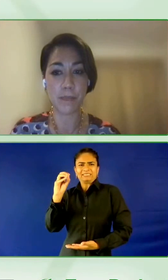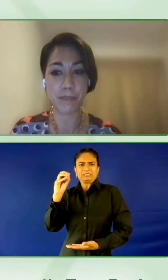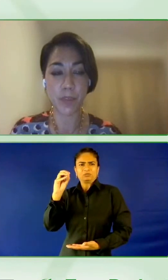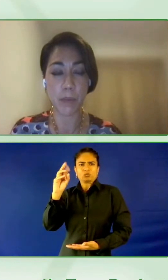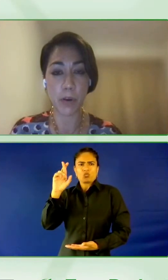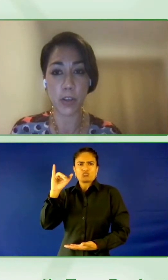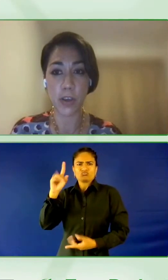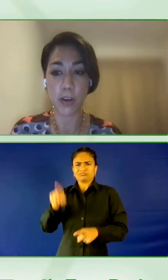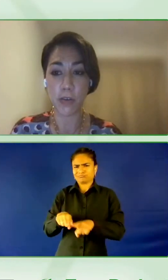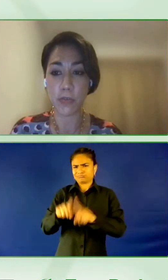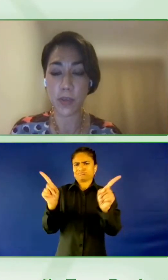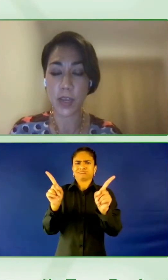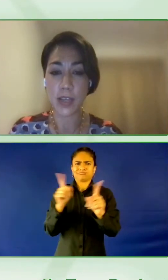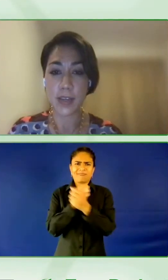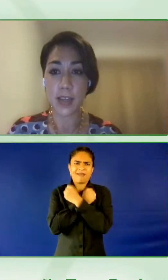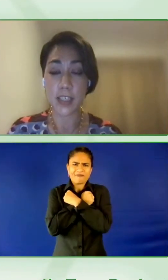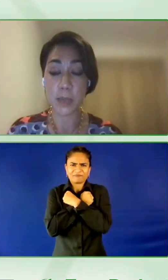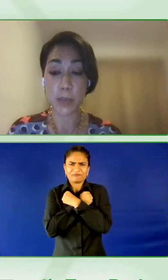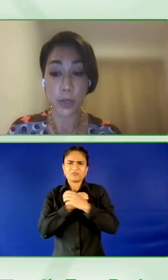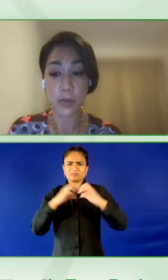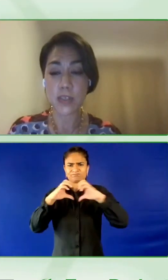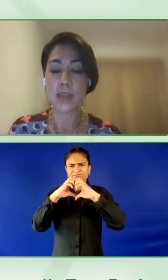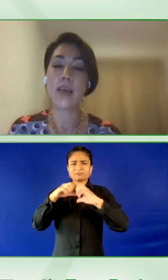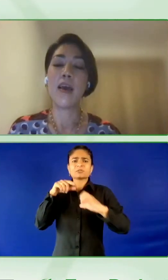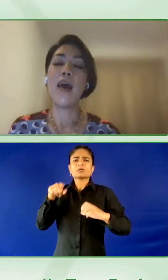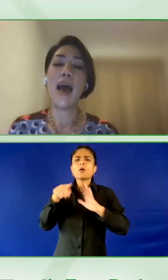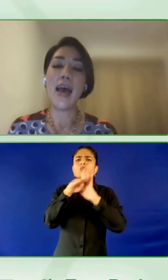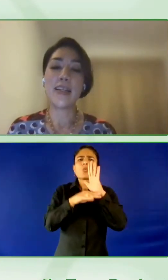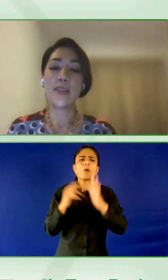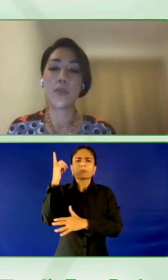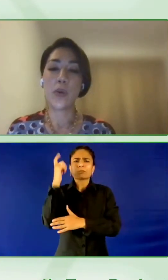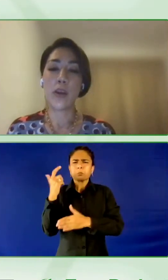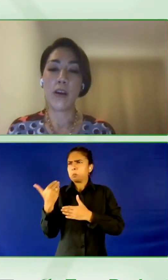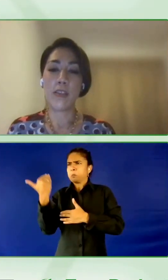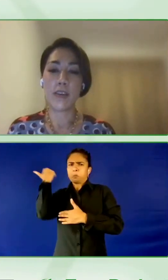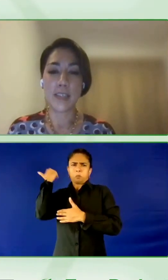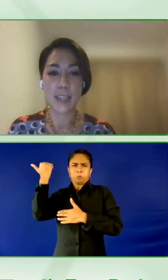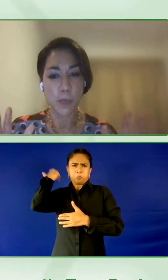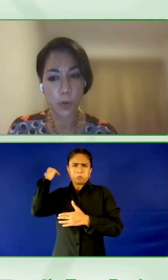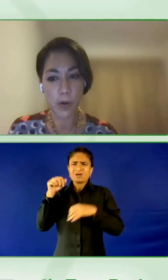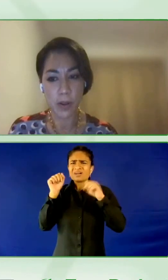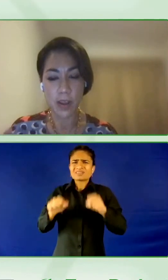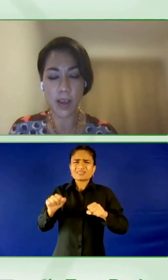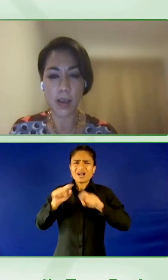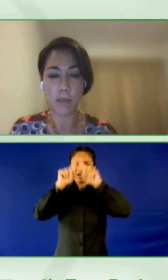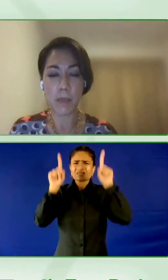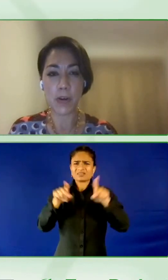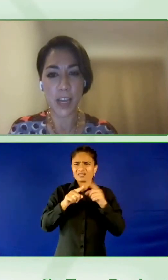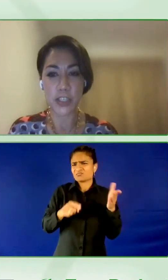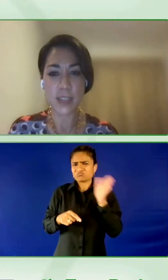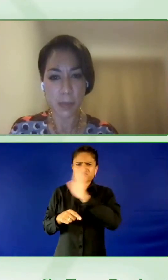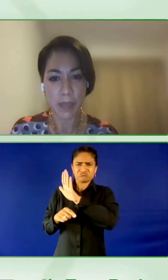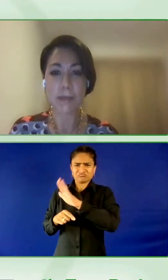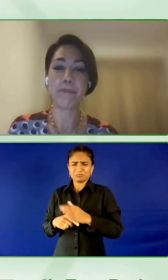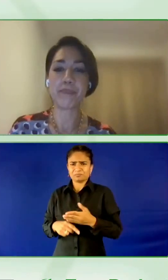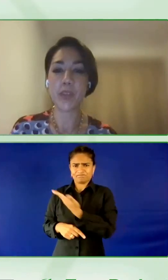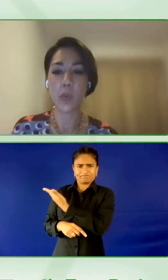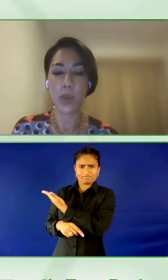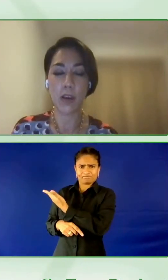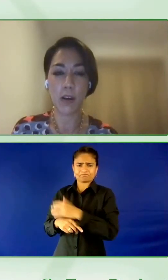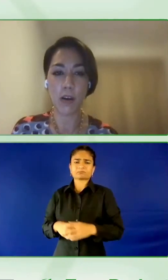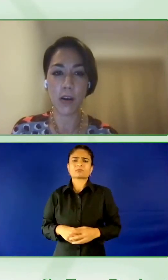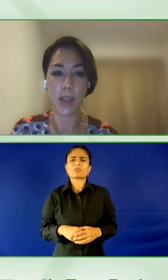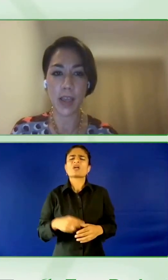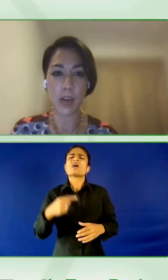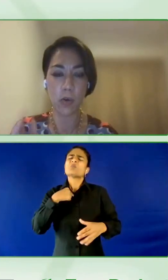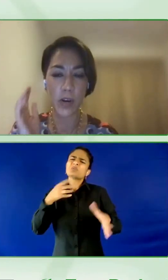international body of DPOs. And we are the Singapore Member National Assembly.